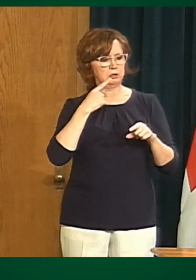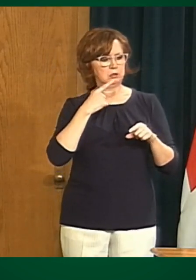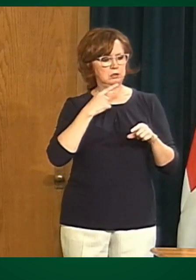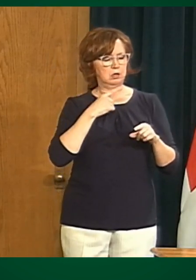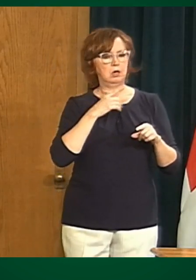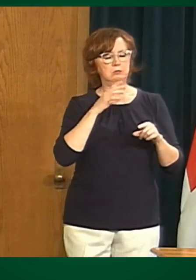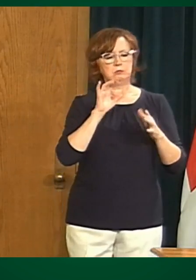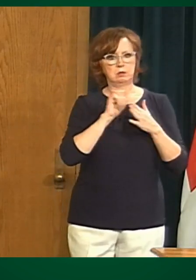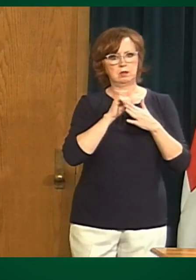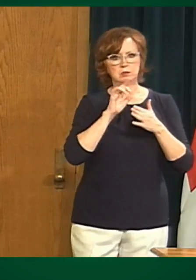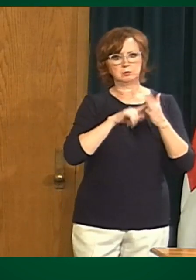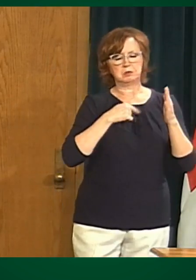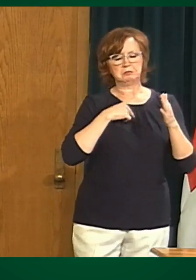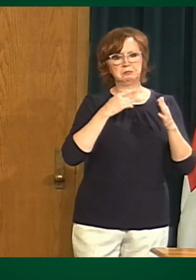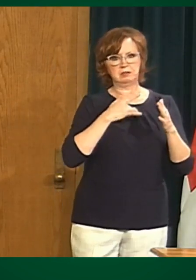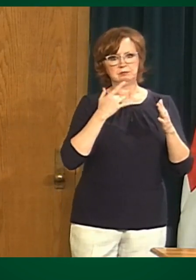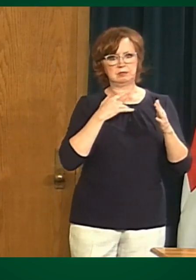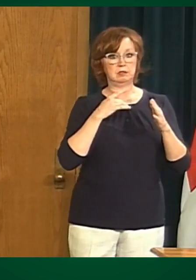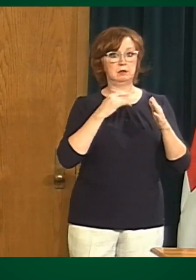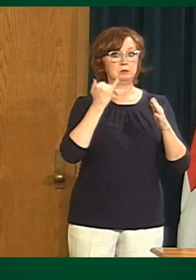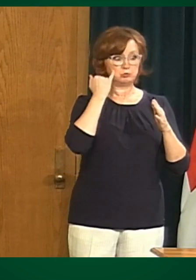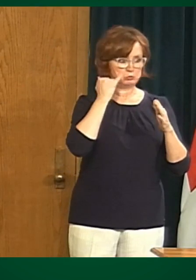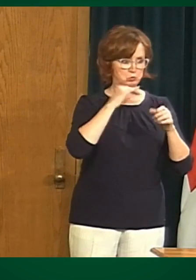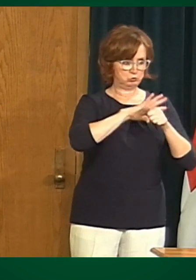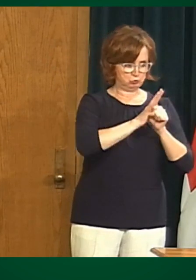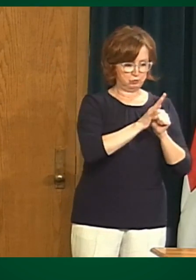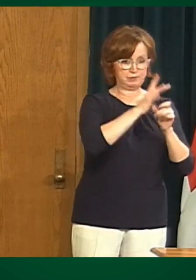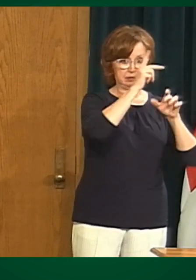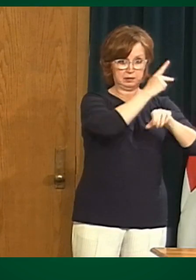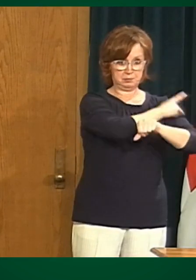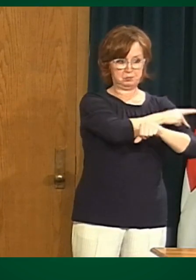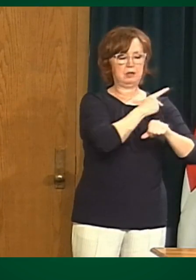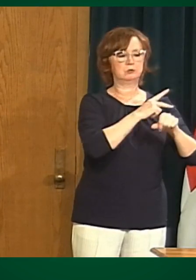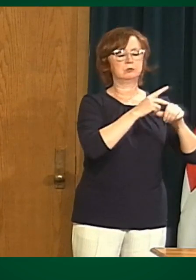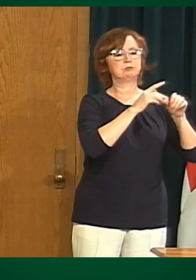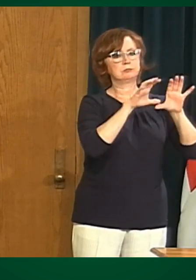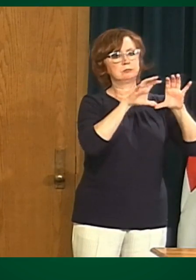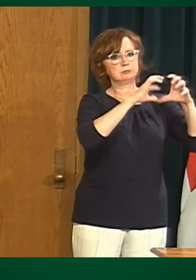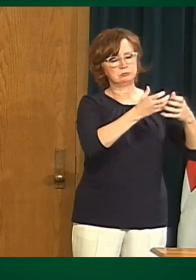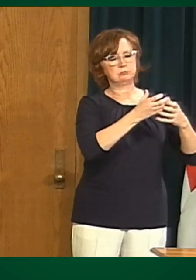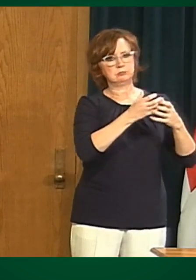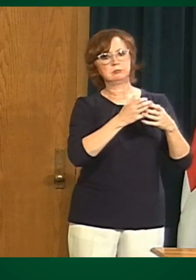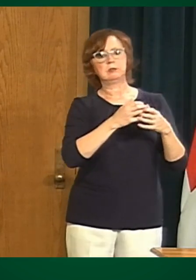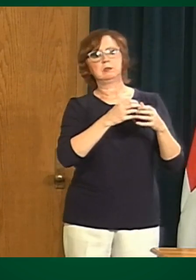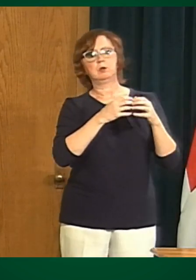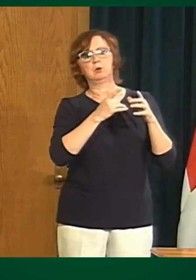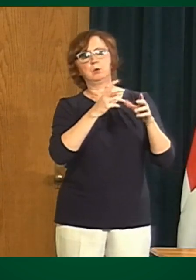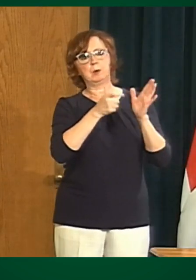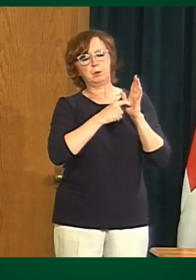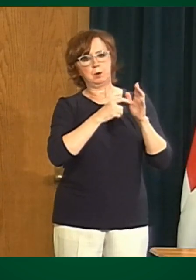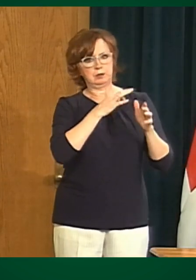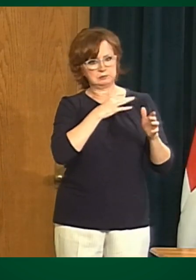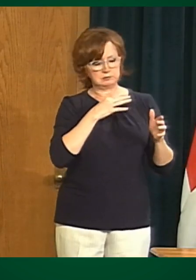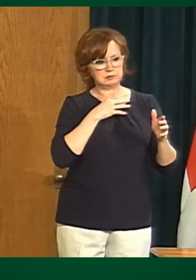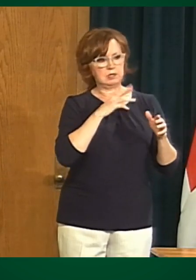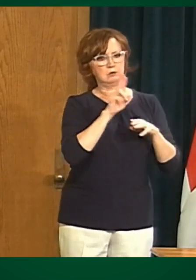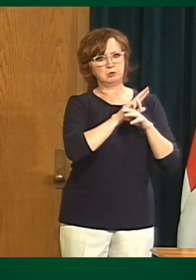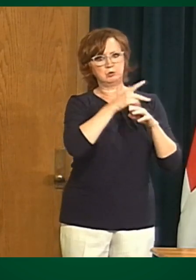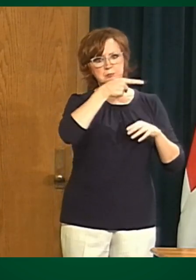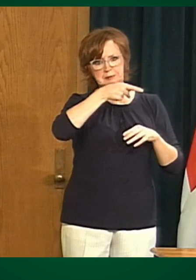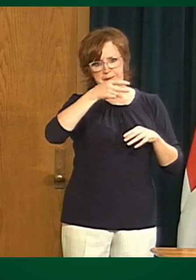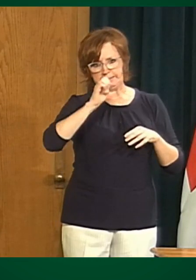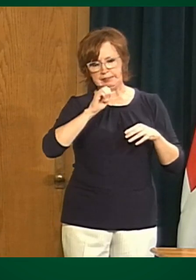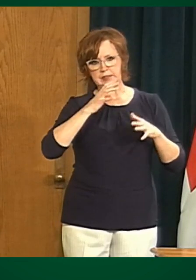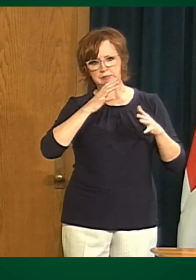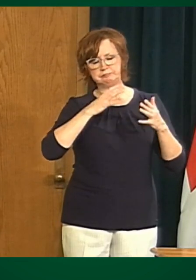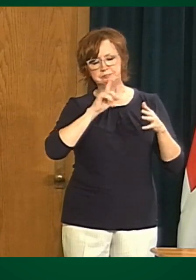specific, they would be under individual isolation requirements with PPE requirements for all staff going in and out and working with them. However, if